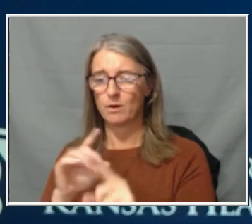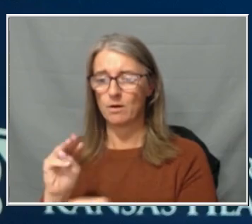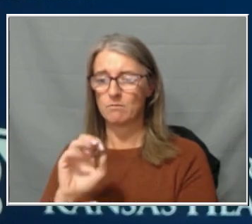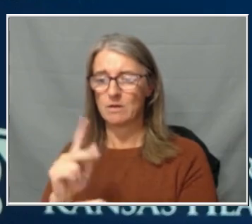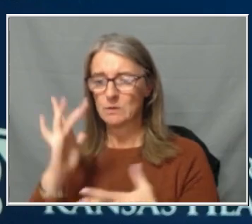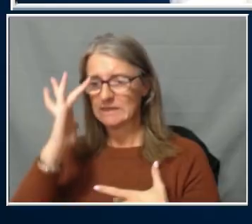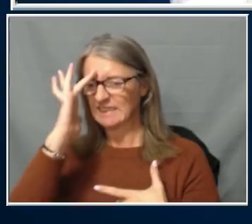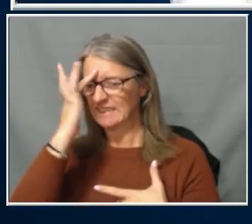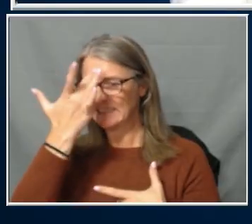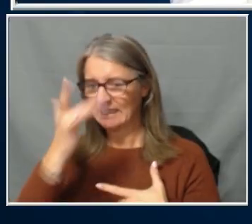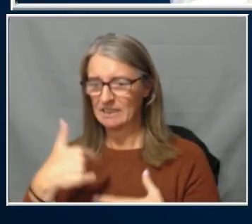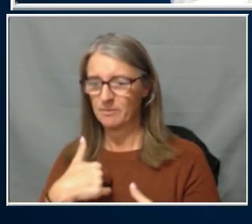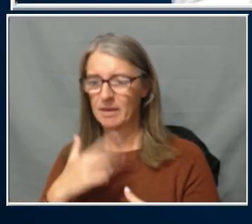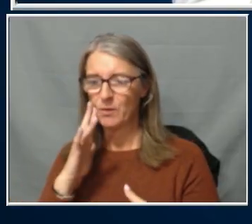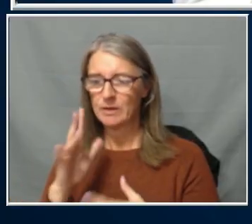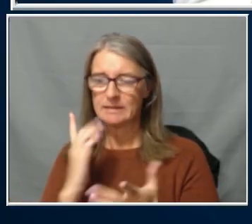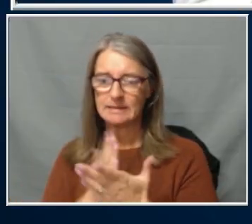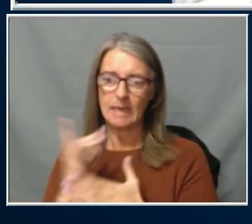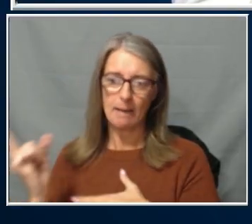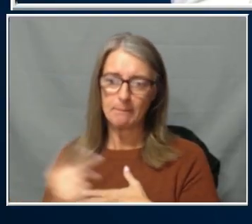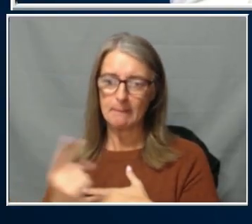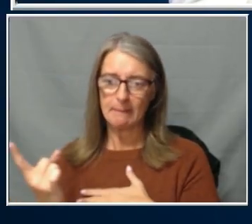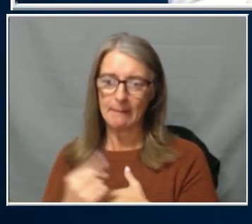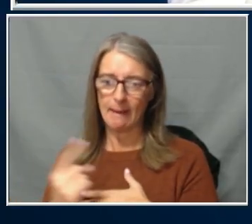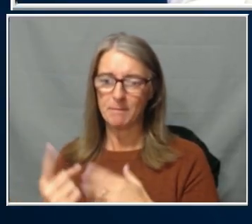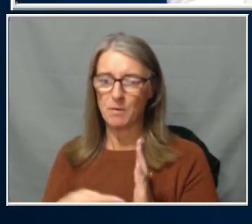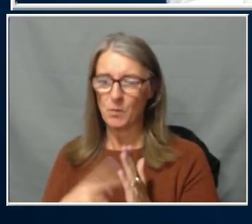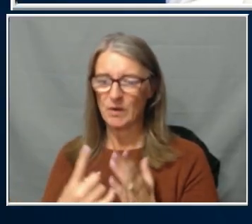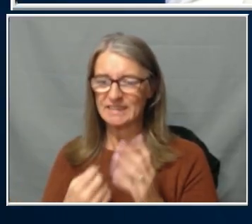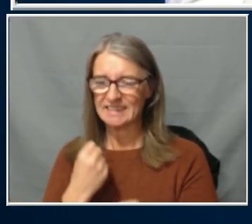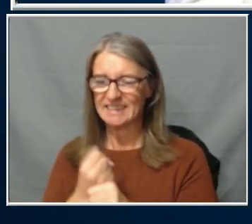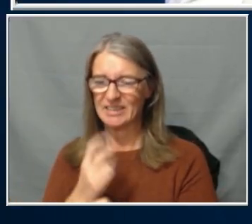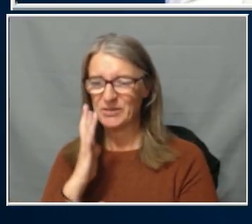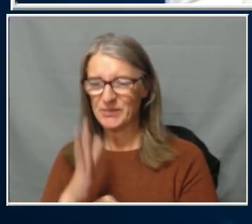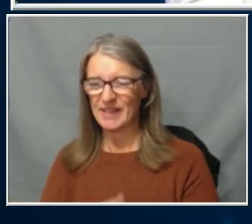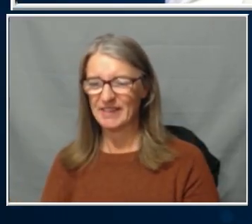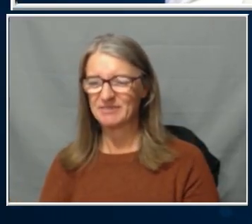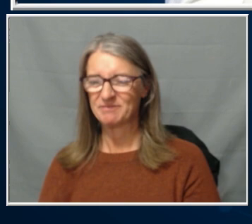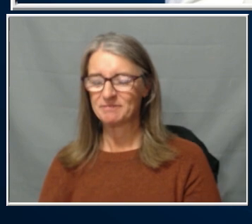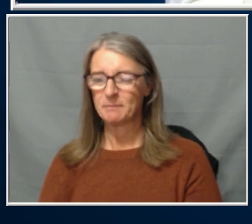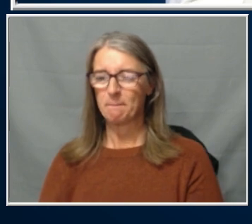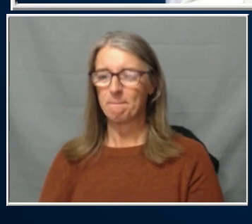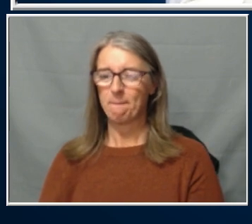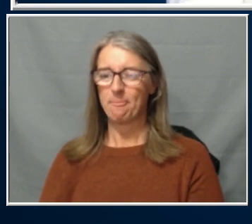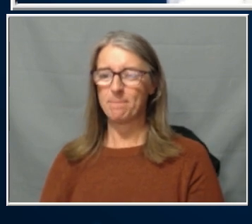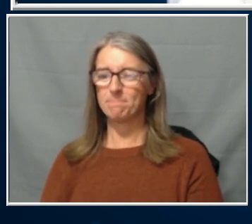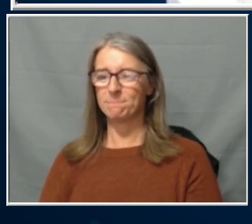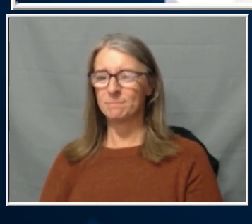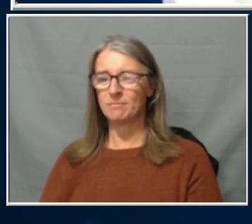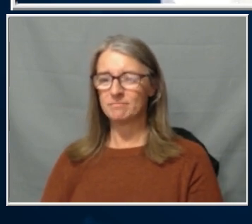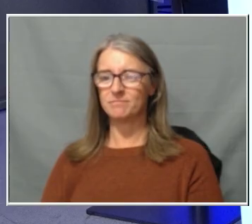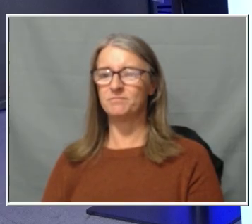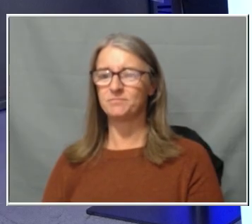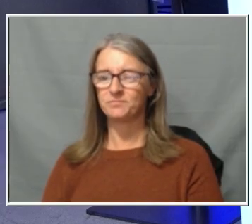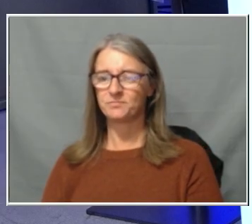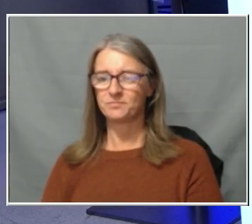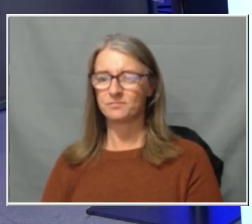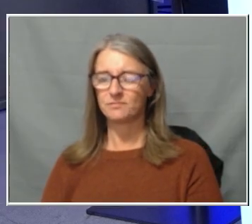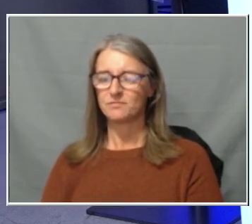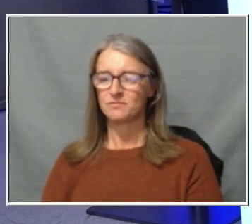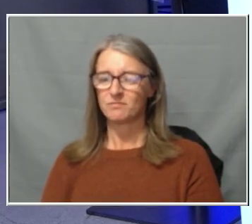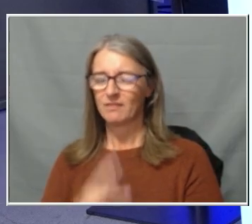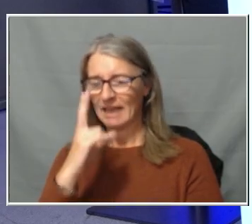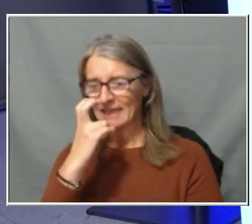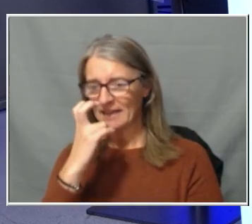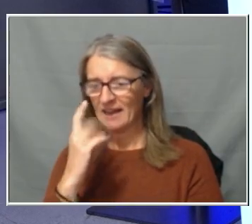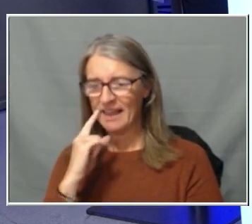enough. He's going to quit coming to see me but once a year or so. He's nodding, yes. So. I doubt it. I think you